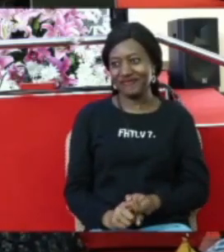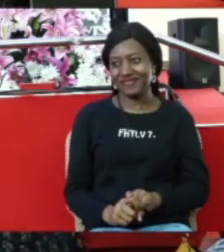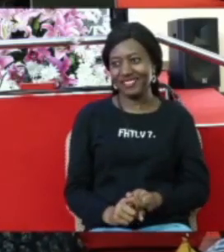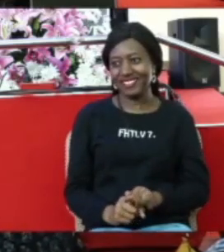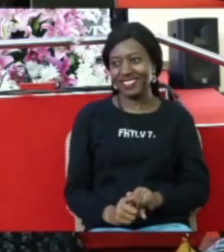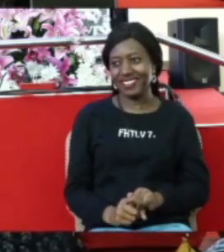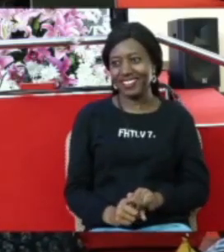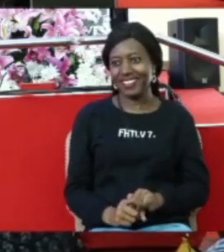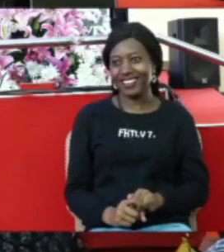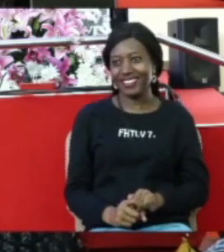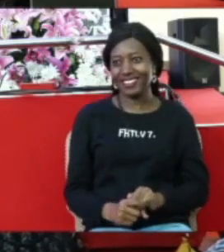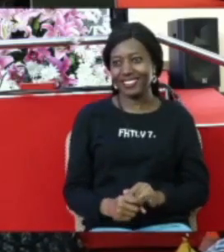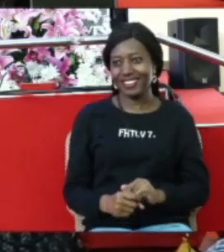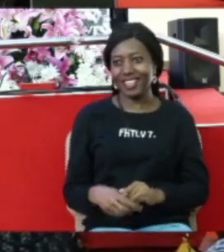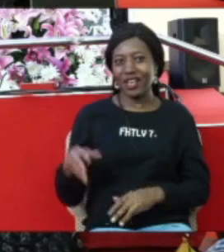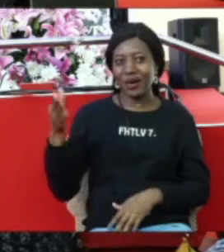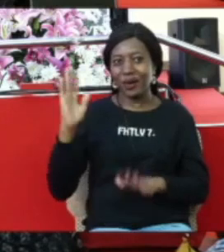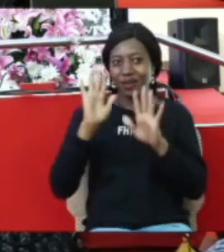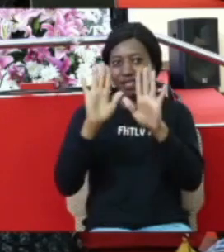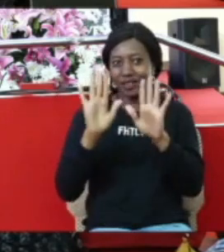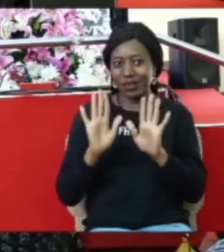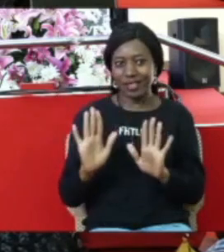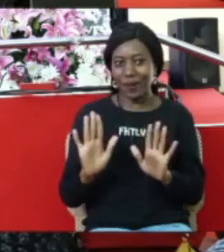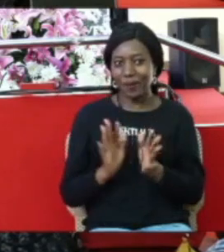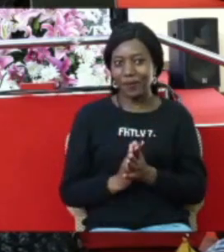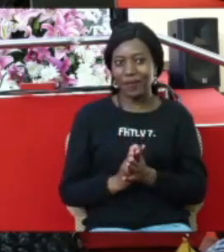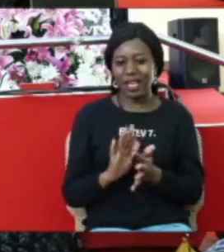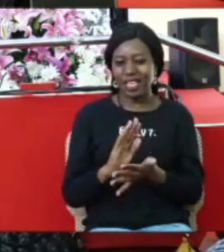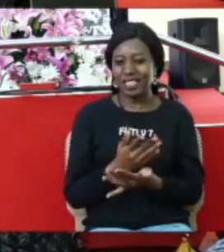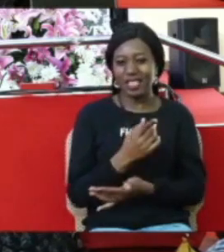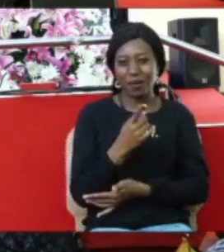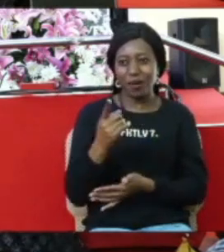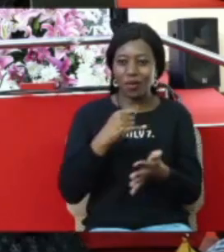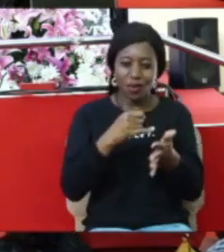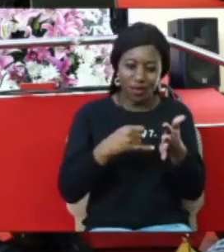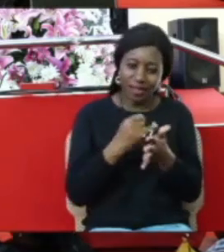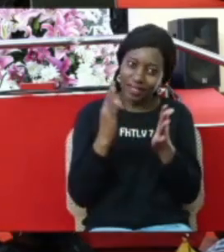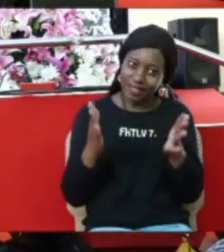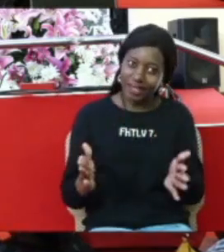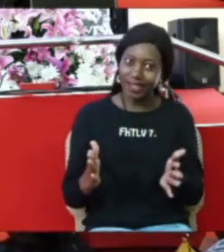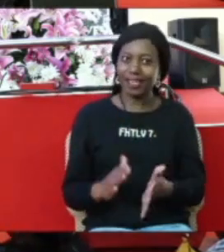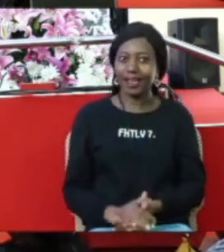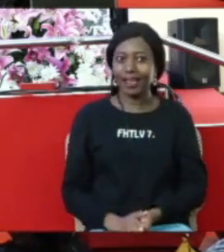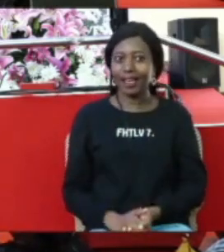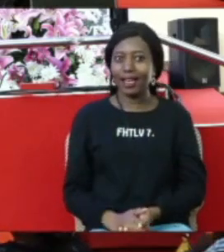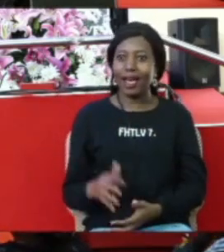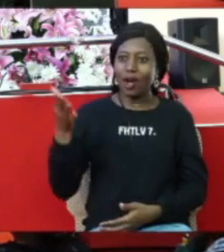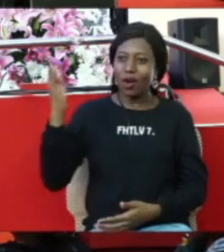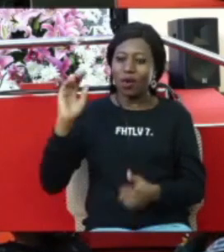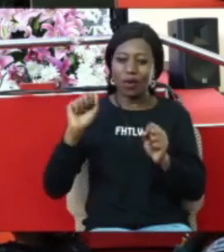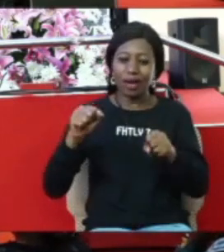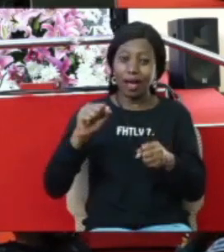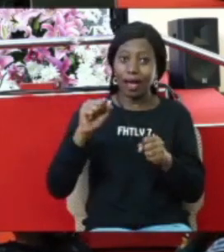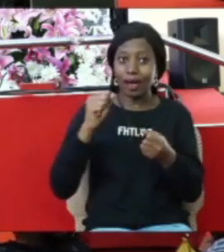Oh, God, you are awesome. There are some of you. You, engineer. Hey, God can do it. All what